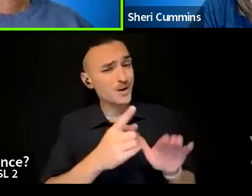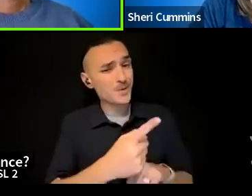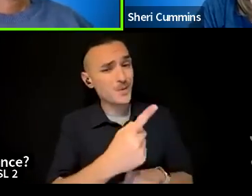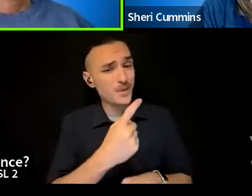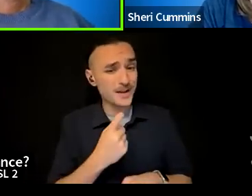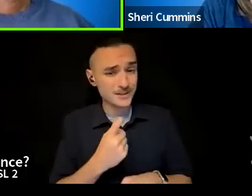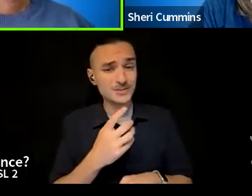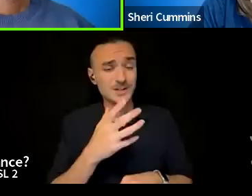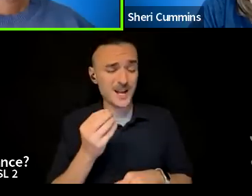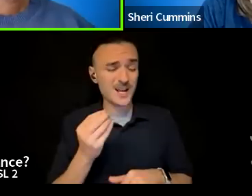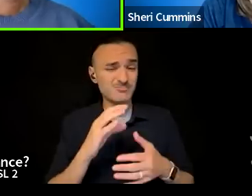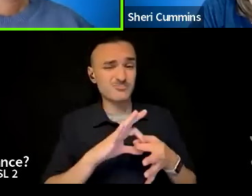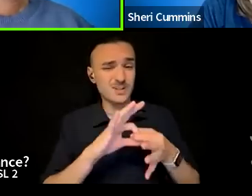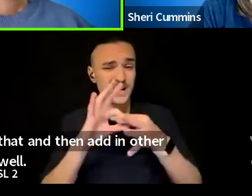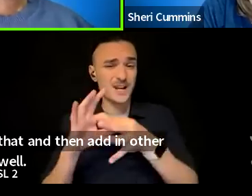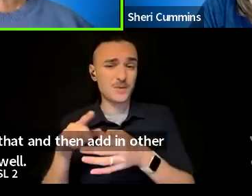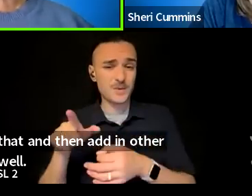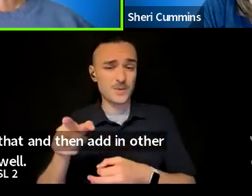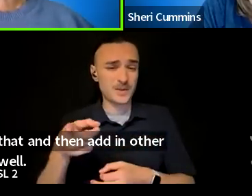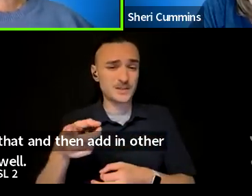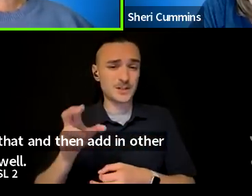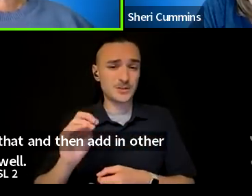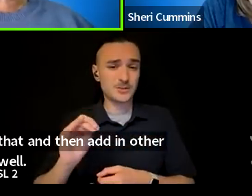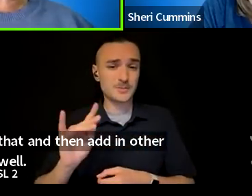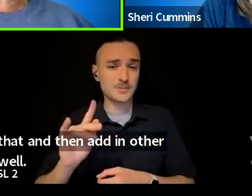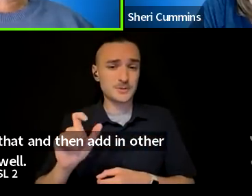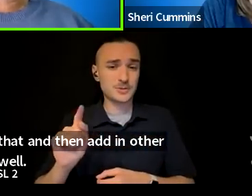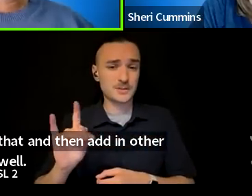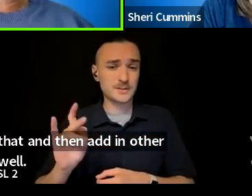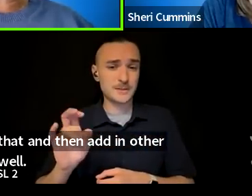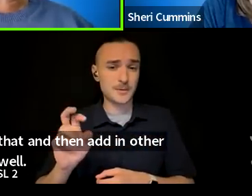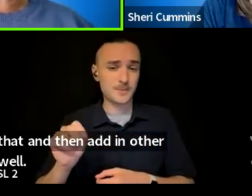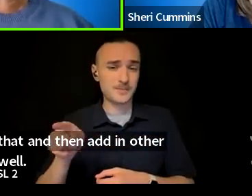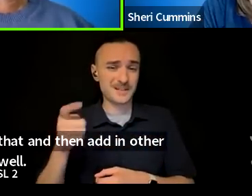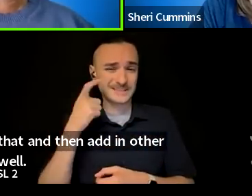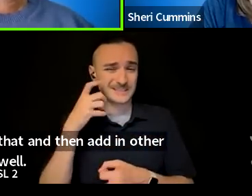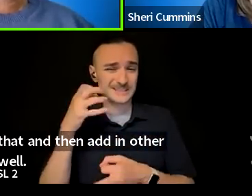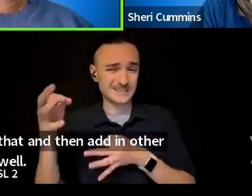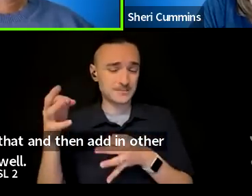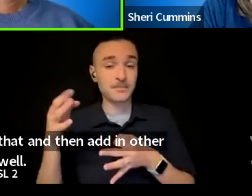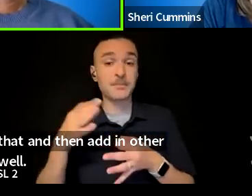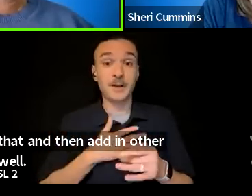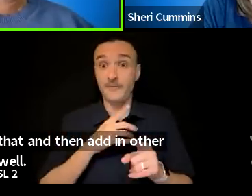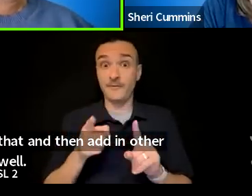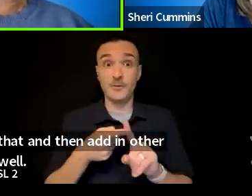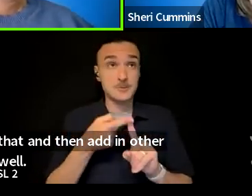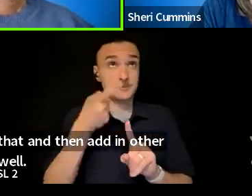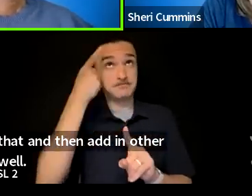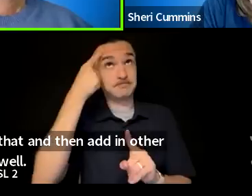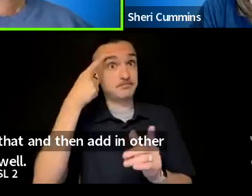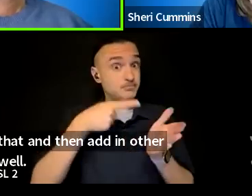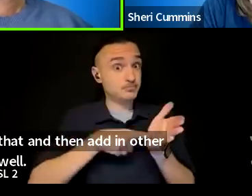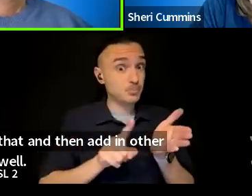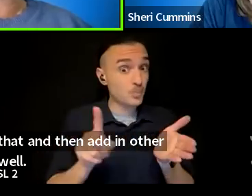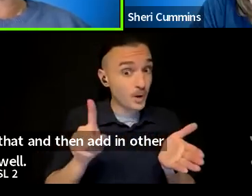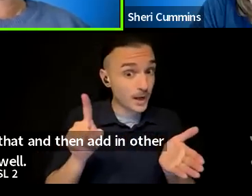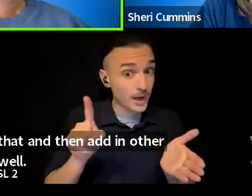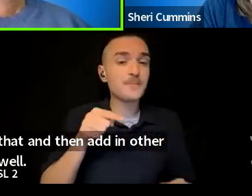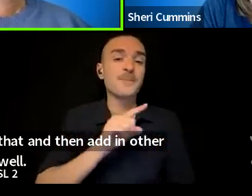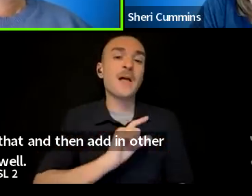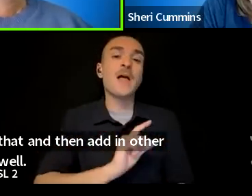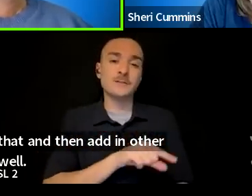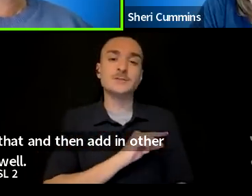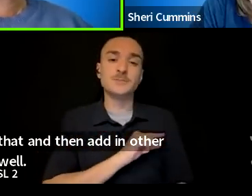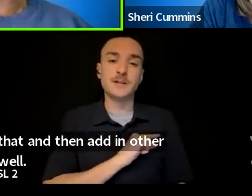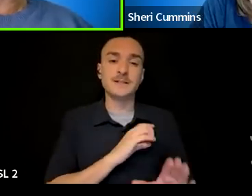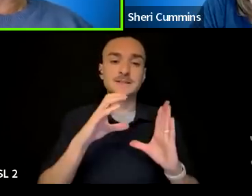what Dr. Michelle Timmerman has just covered, right? So the first place that I would look is the eligibility section in the NOFO that's